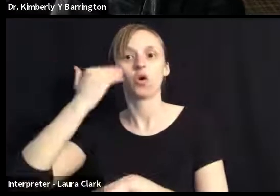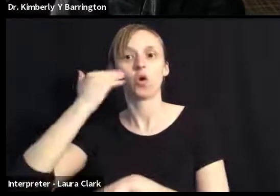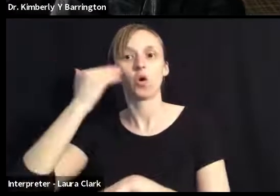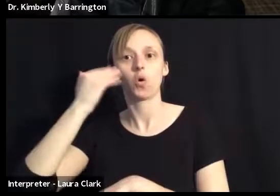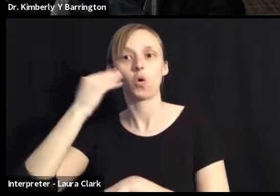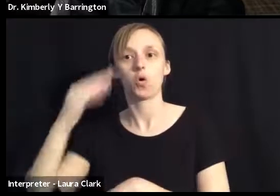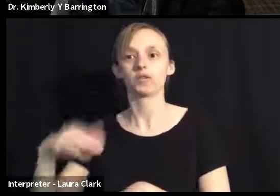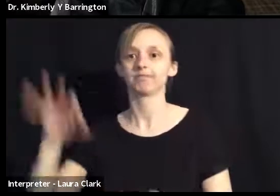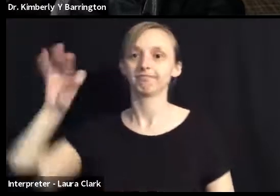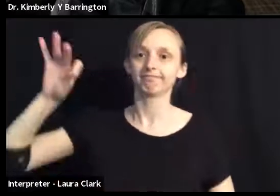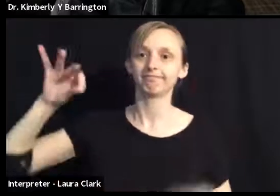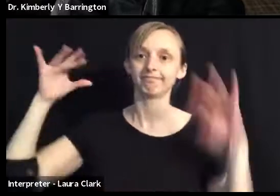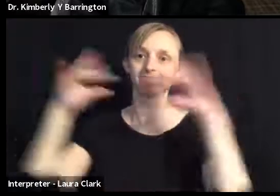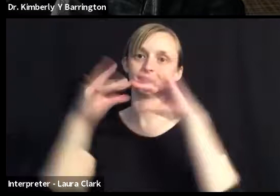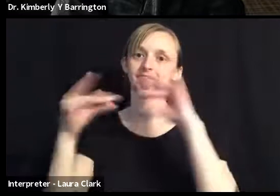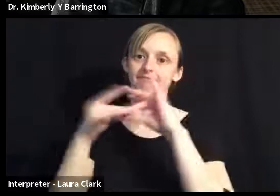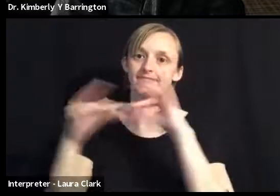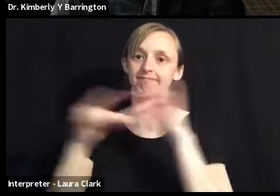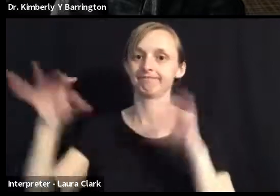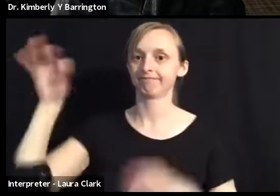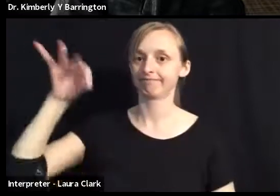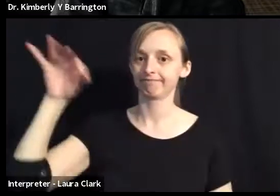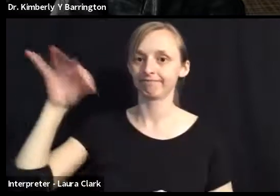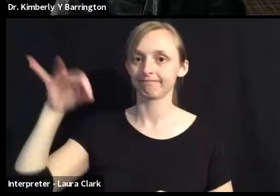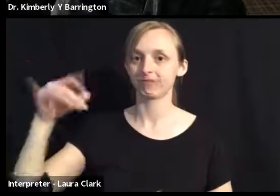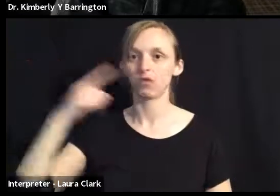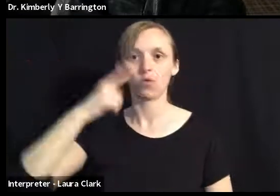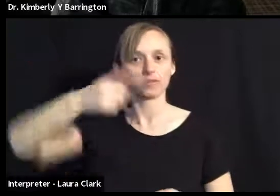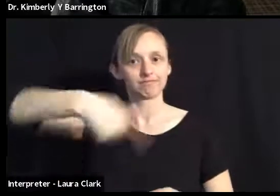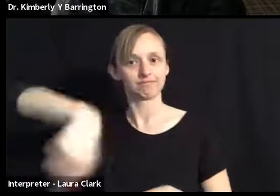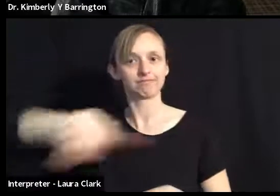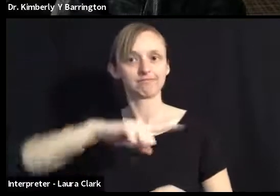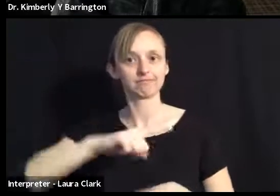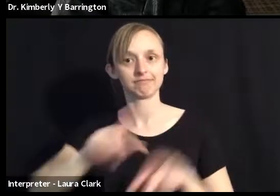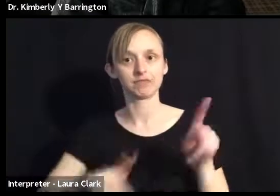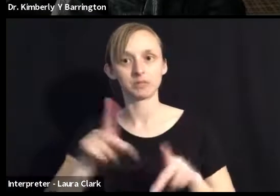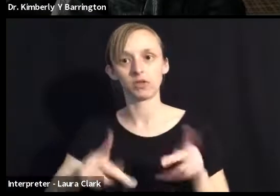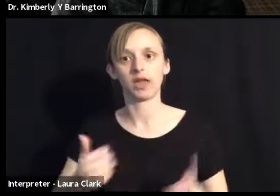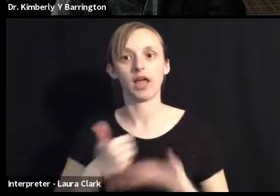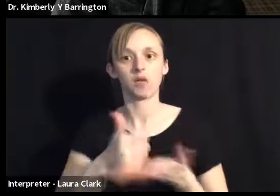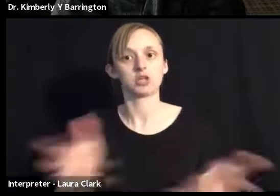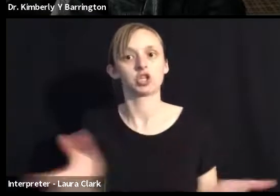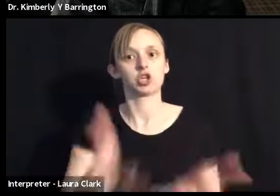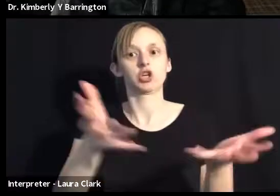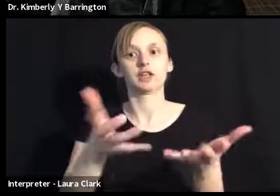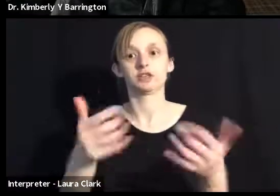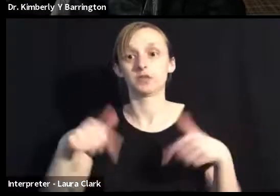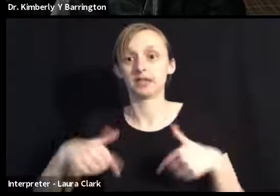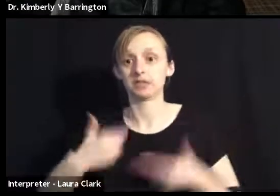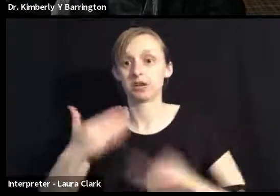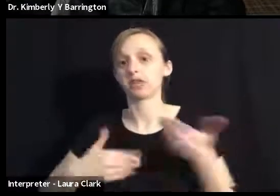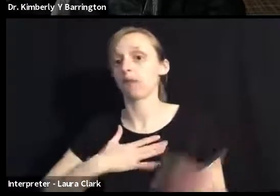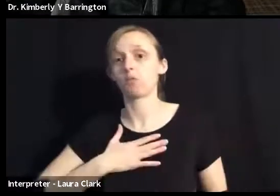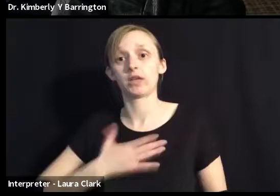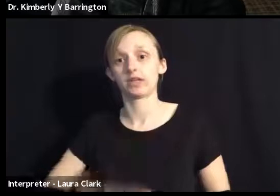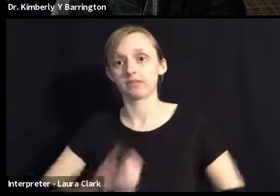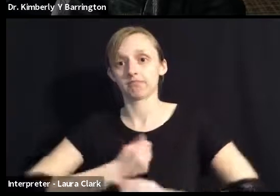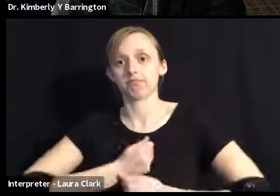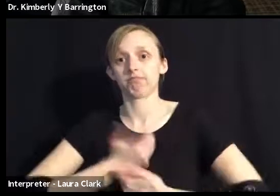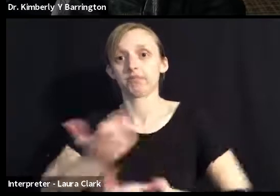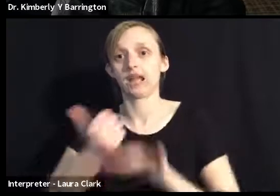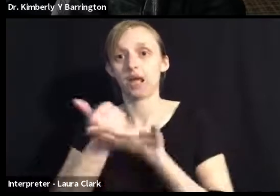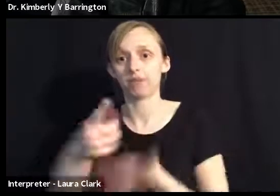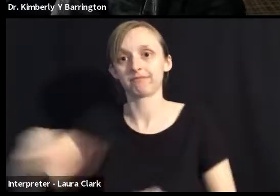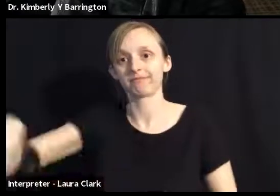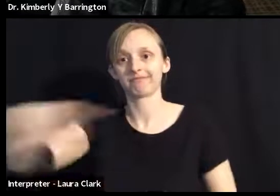testifying does to the body of Christ, it encouraged somebody. So in this process, I'm willing to encourage any and everybody,